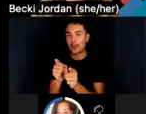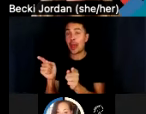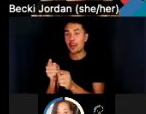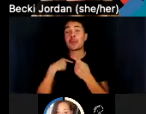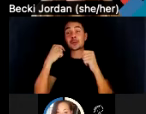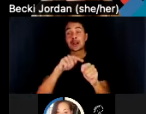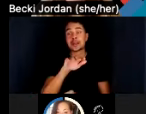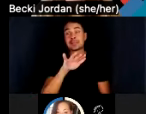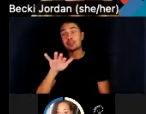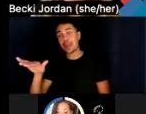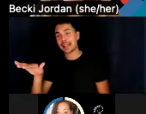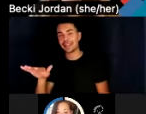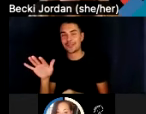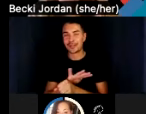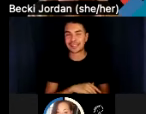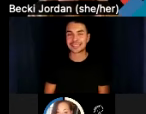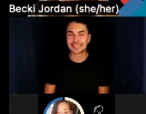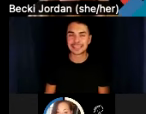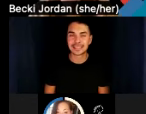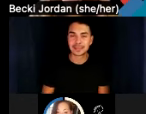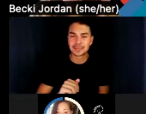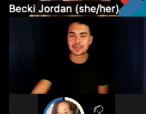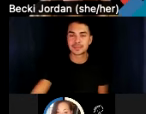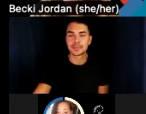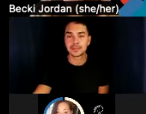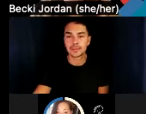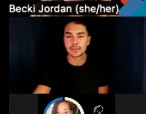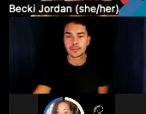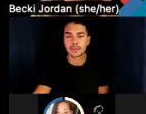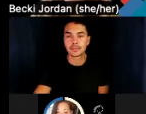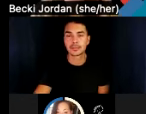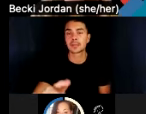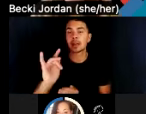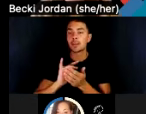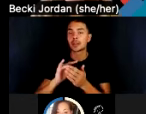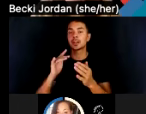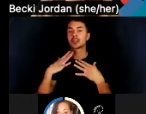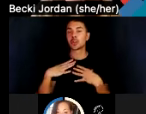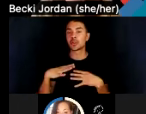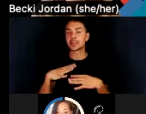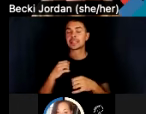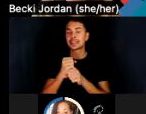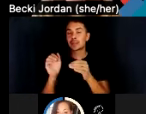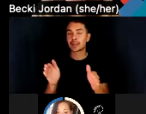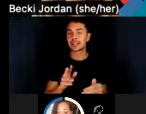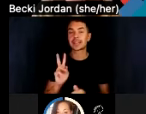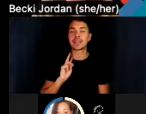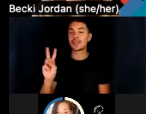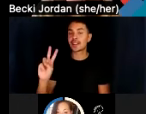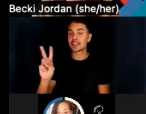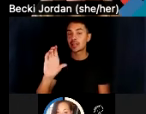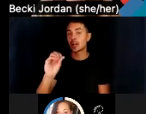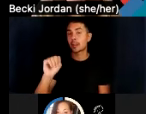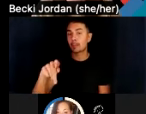spell them out as well as say what those are. Medical, clothing, safety planning, victims compensation if they